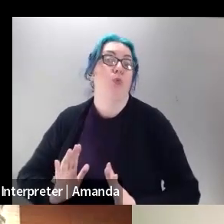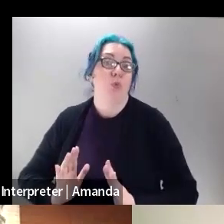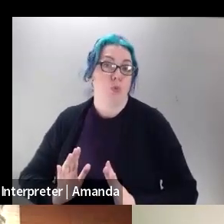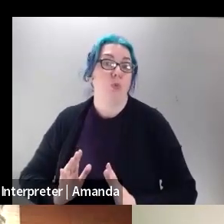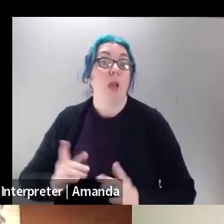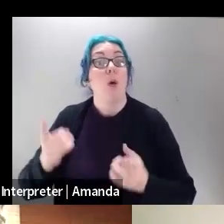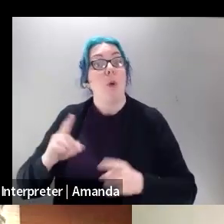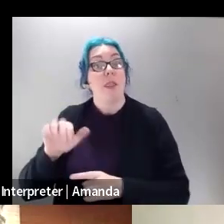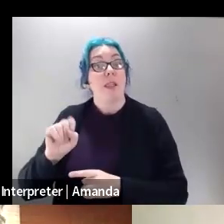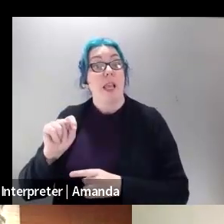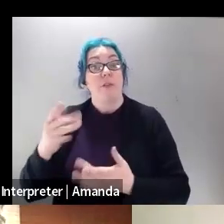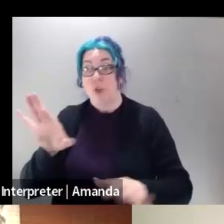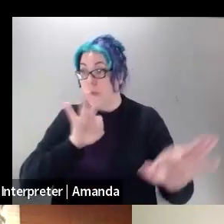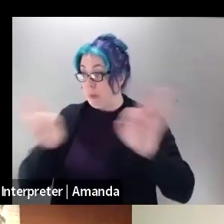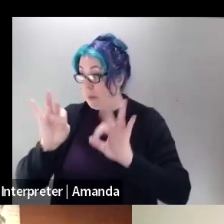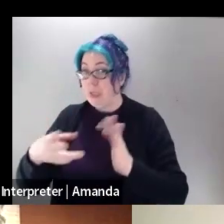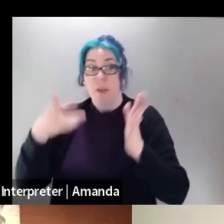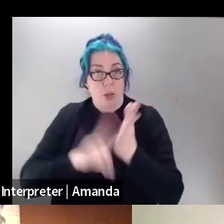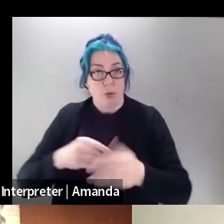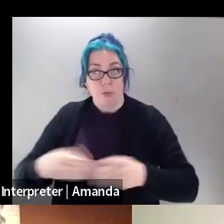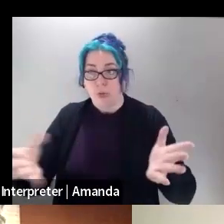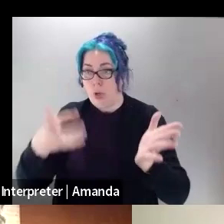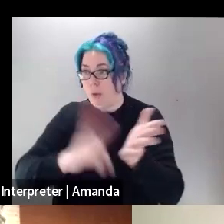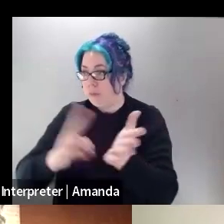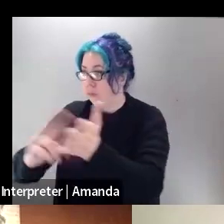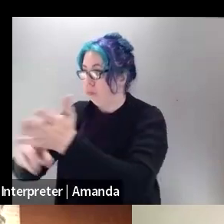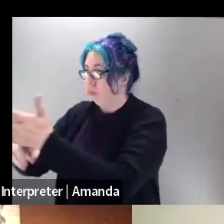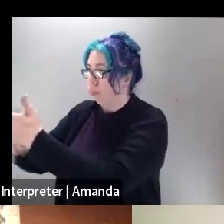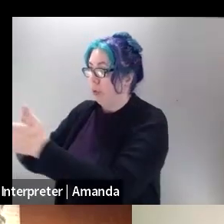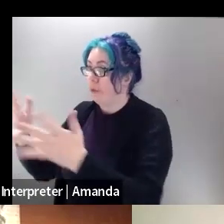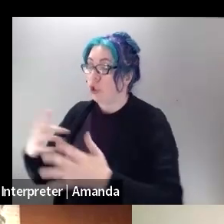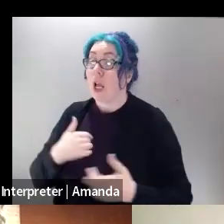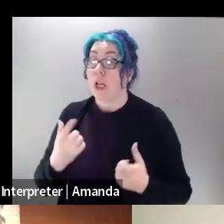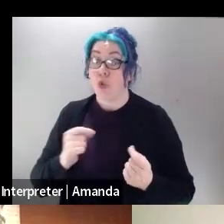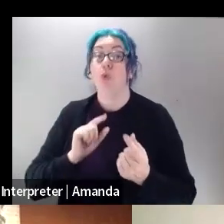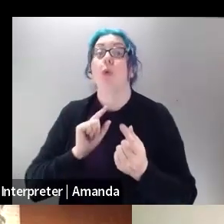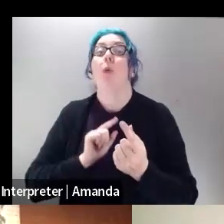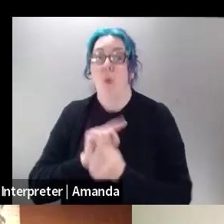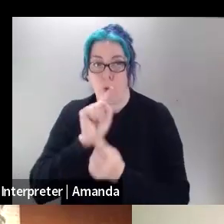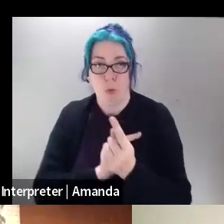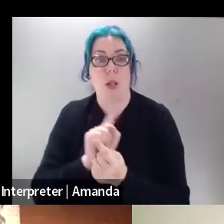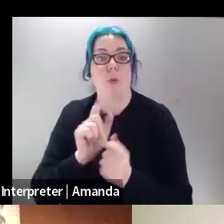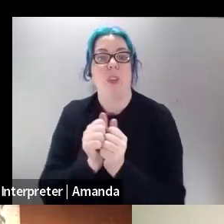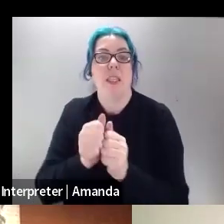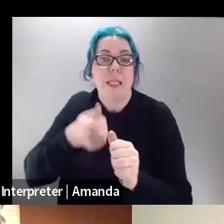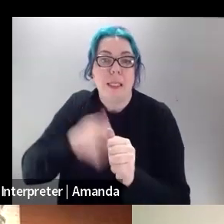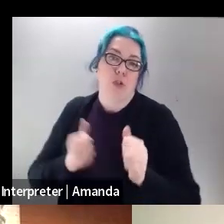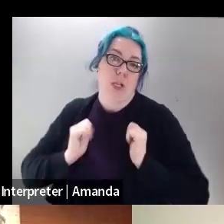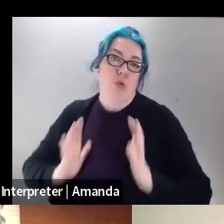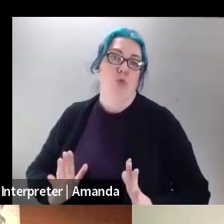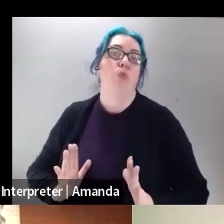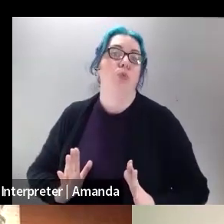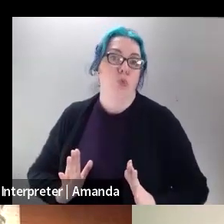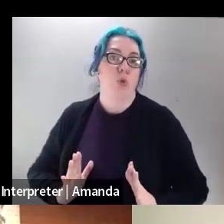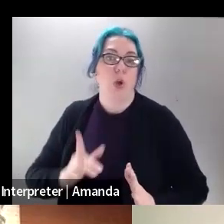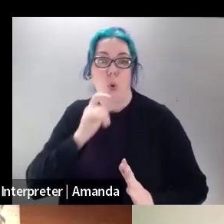is confirmed, contracts are out and signed, I do meet with I have a one-on-one meeting with every single one of the actors that have not